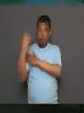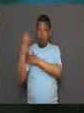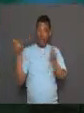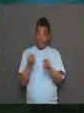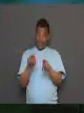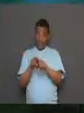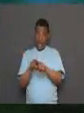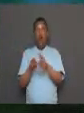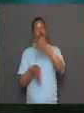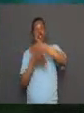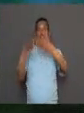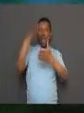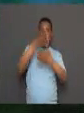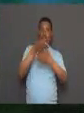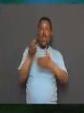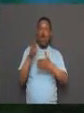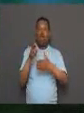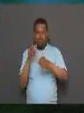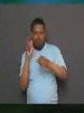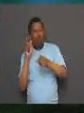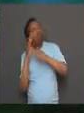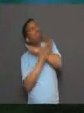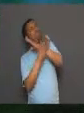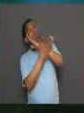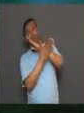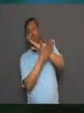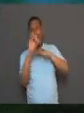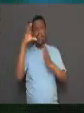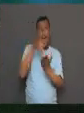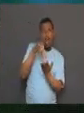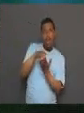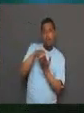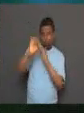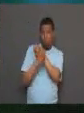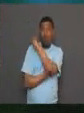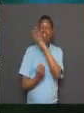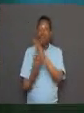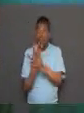well as the construction of rural and urban infrastructure.